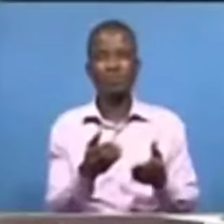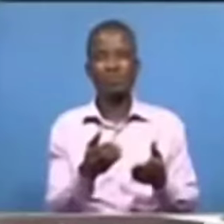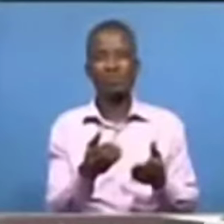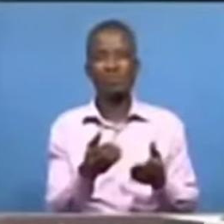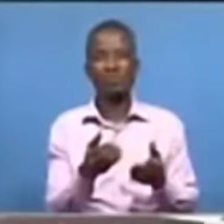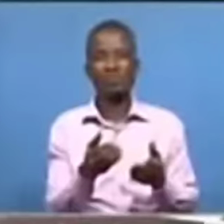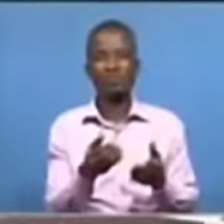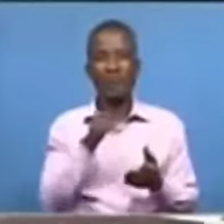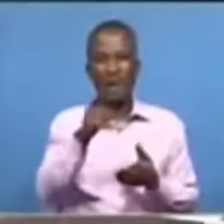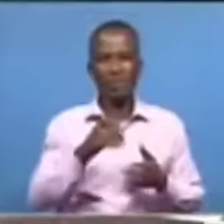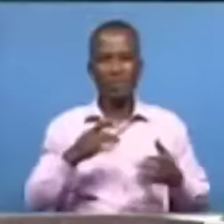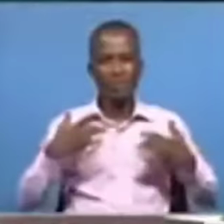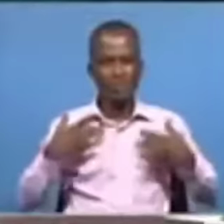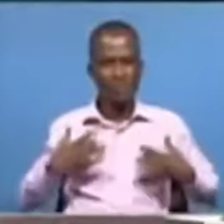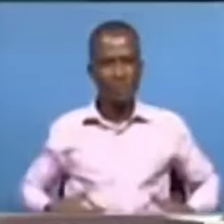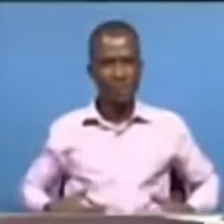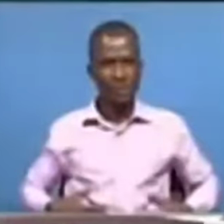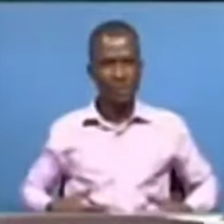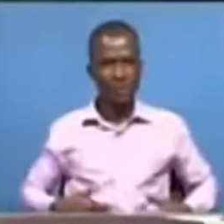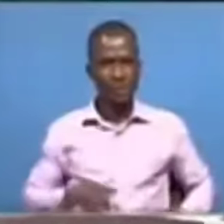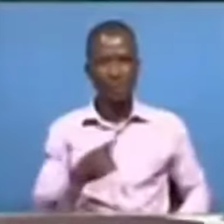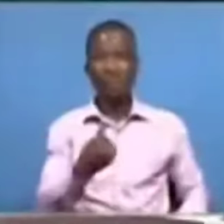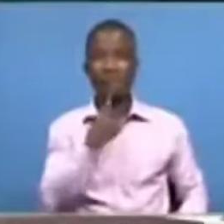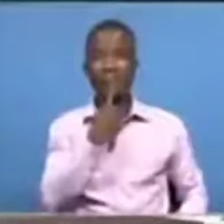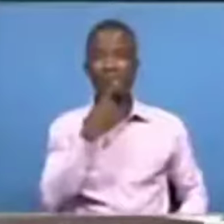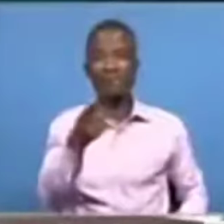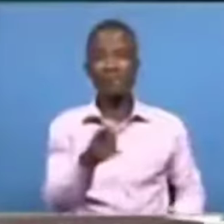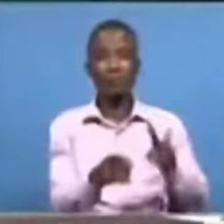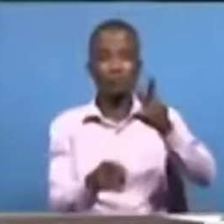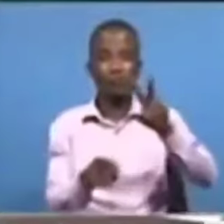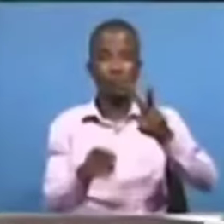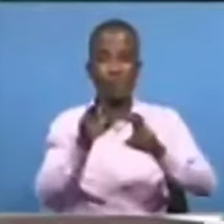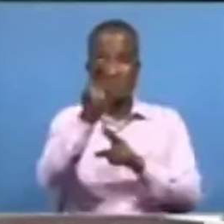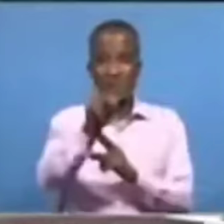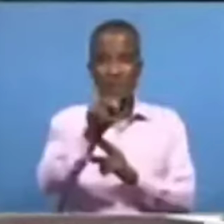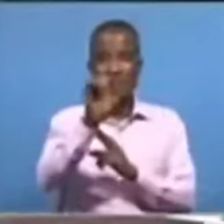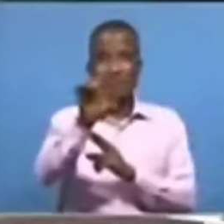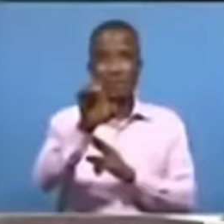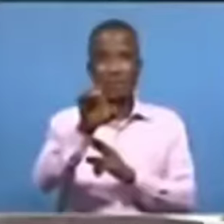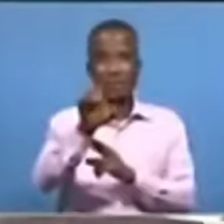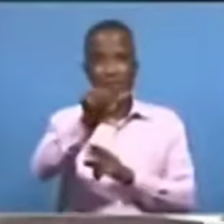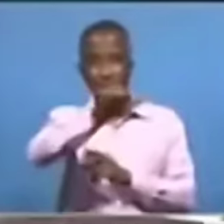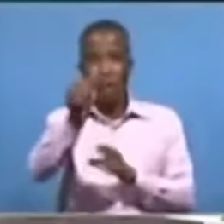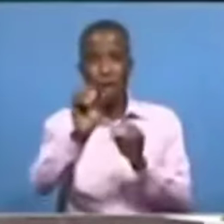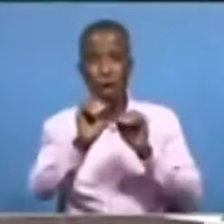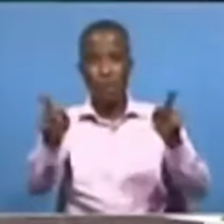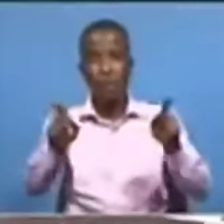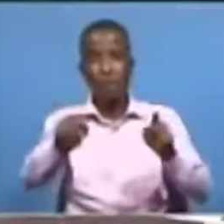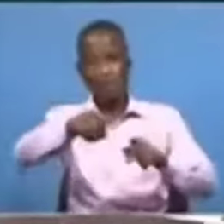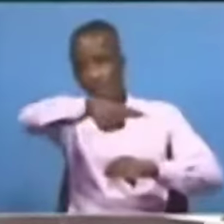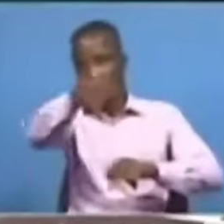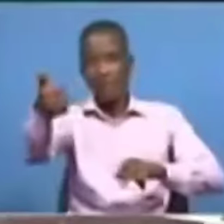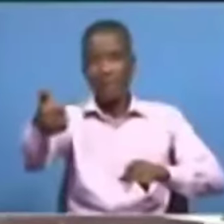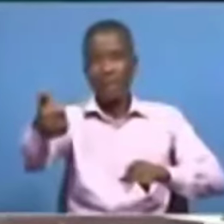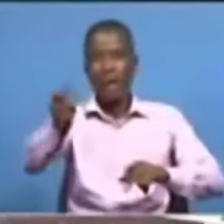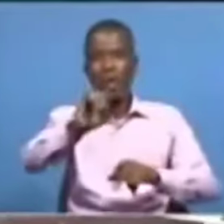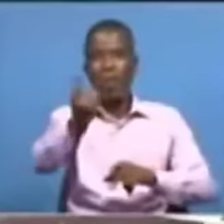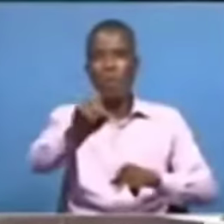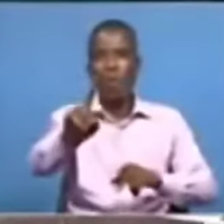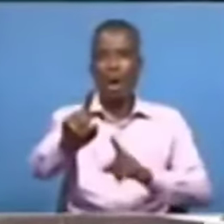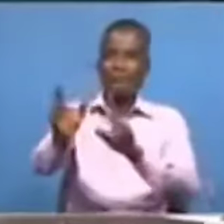you disappointed? Question number two, is the NDC going to be seeking another opportunity to hold